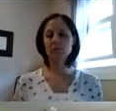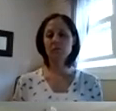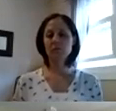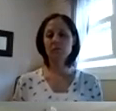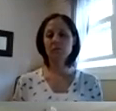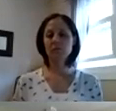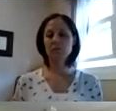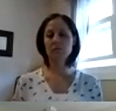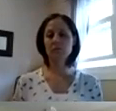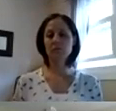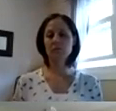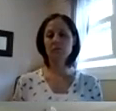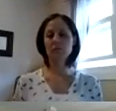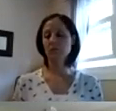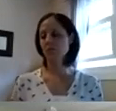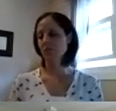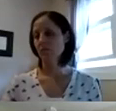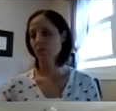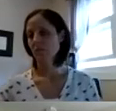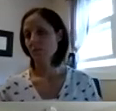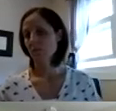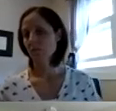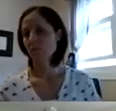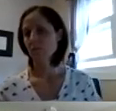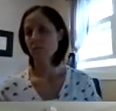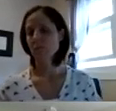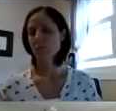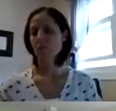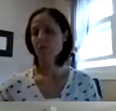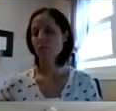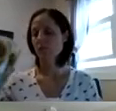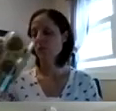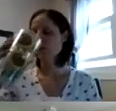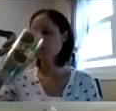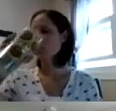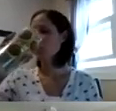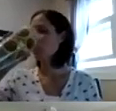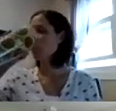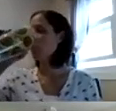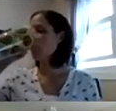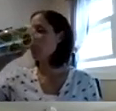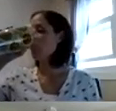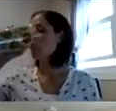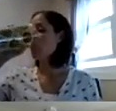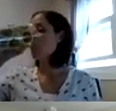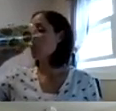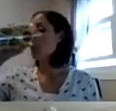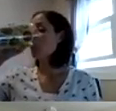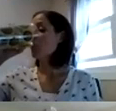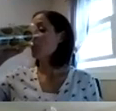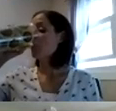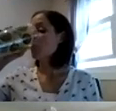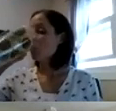$7,225 award, or is that in addition to the residency for recovery funding? So if there were travel